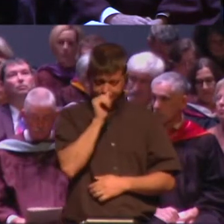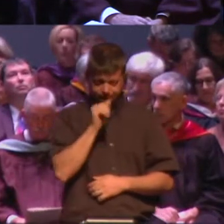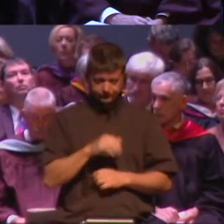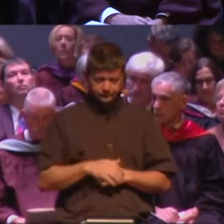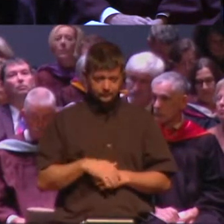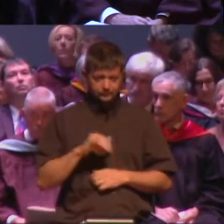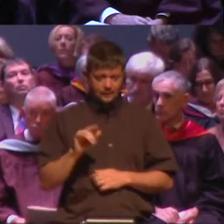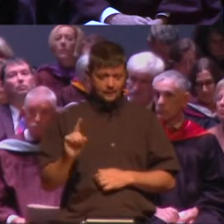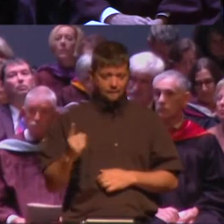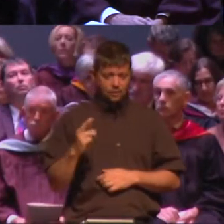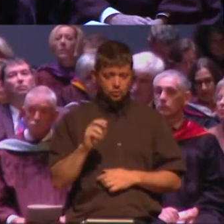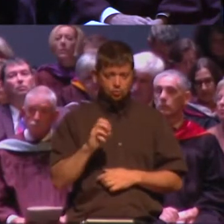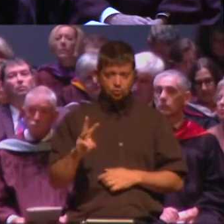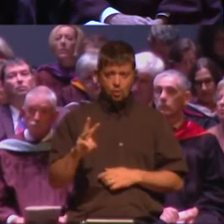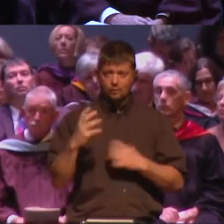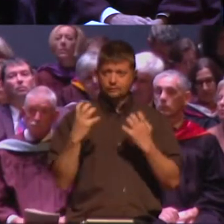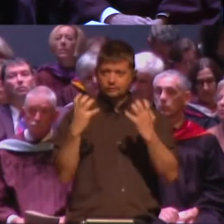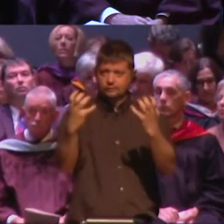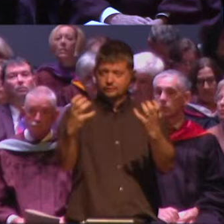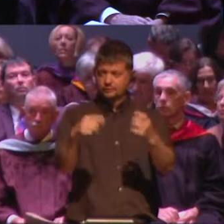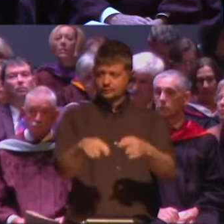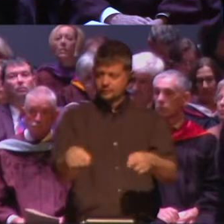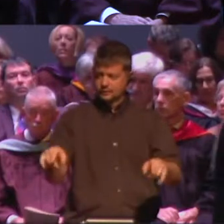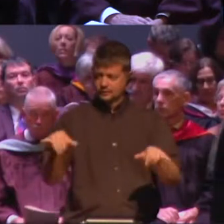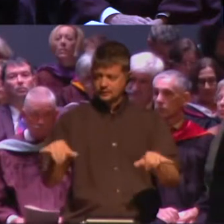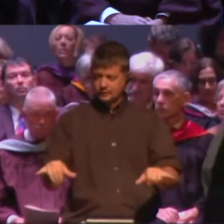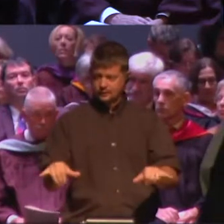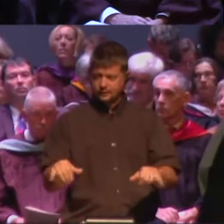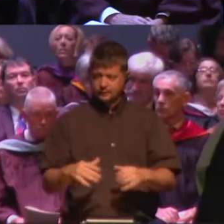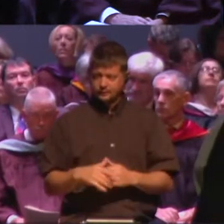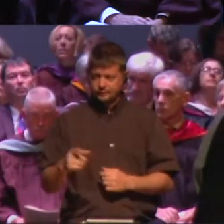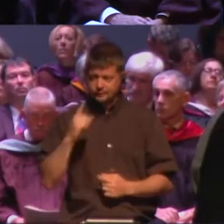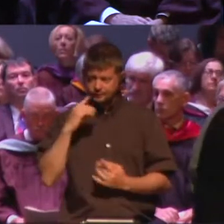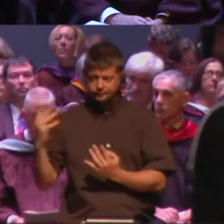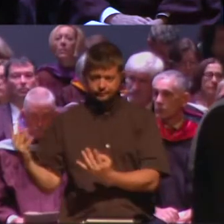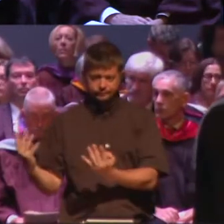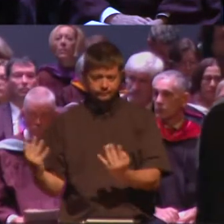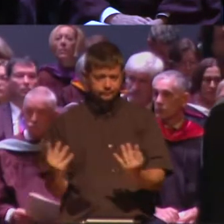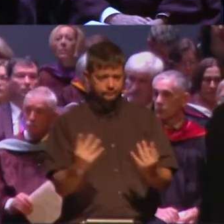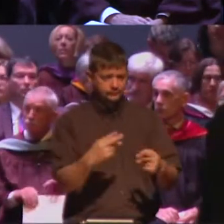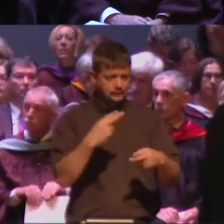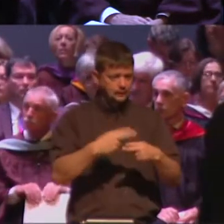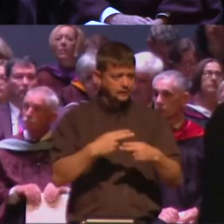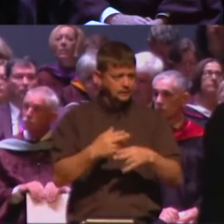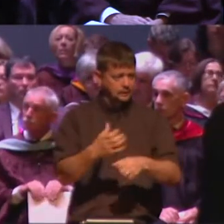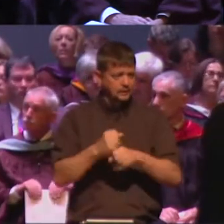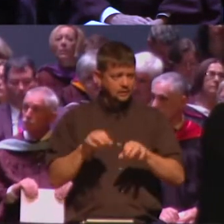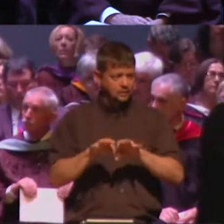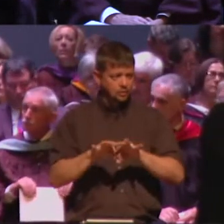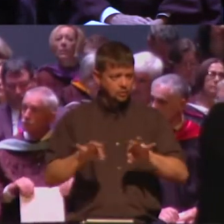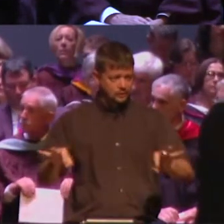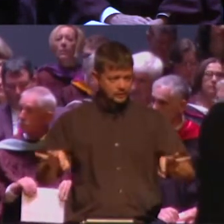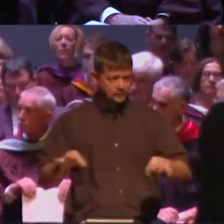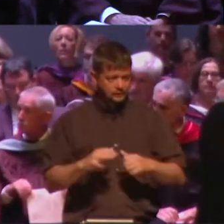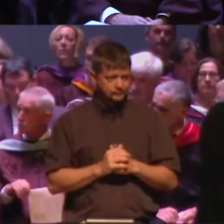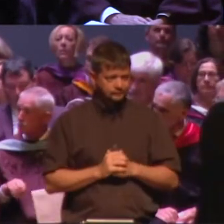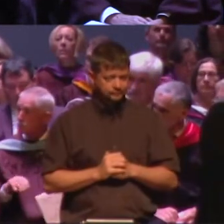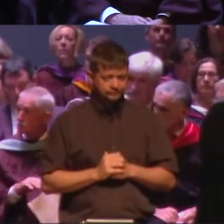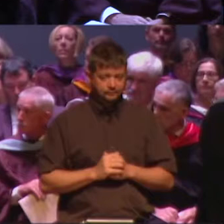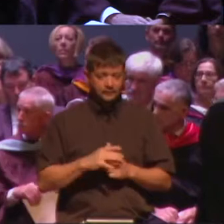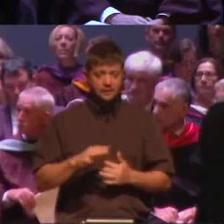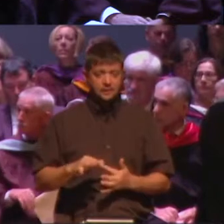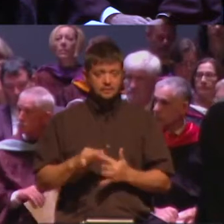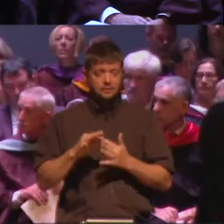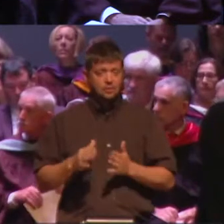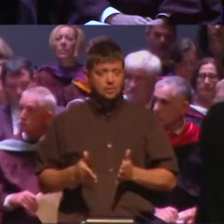will the graduates please be seated? The graduates will come forward as their names are called to receive their degrees and diplomas. And as a special